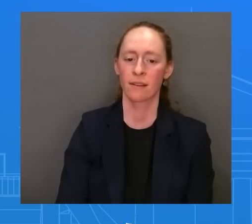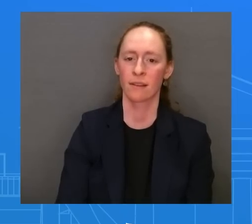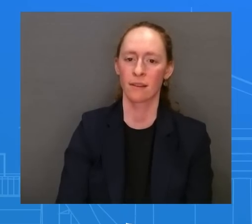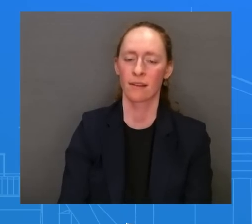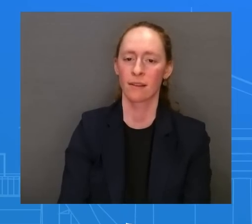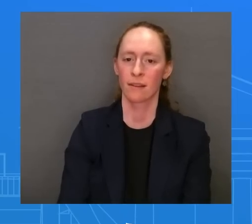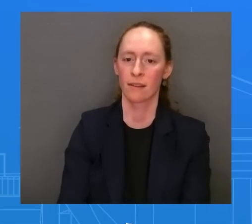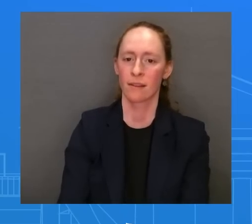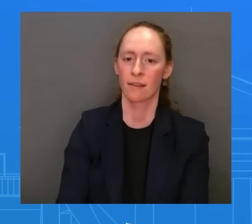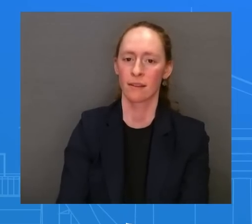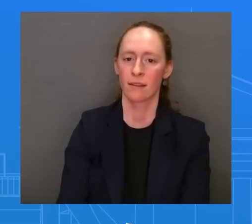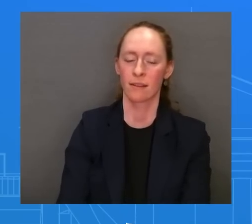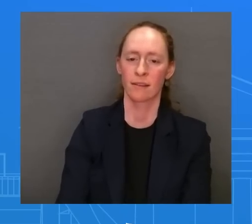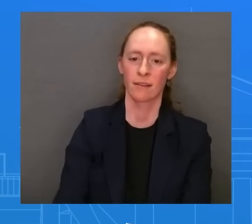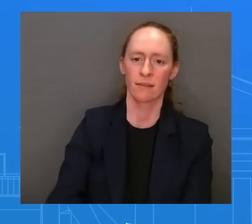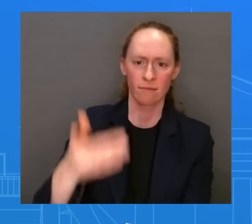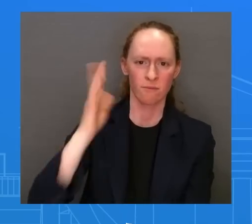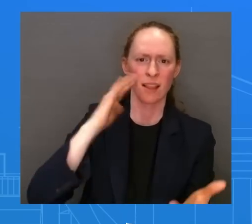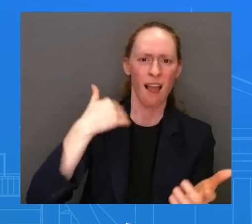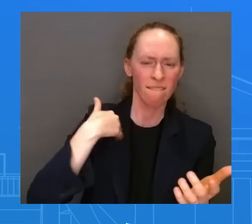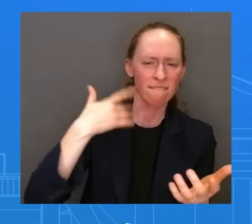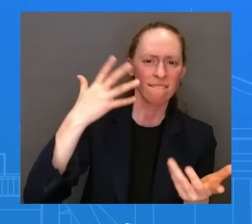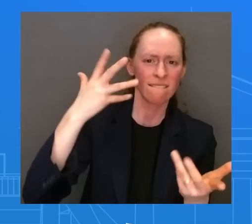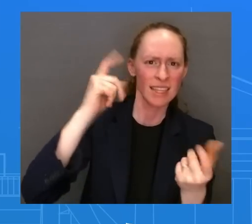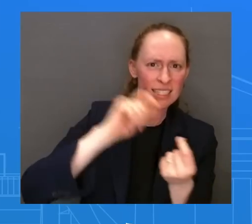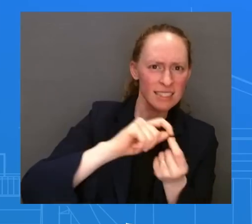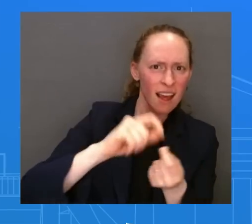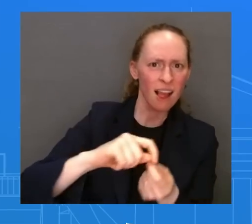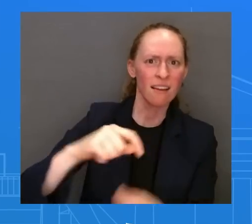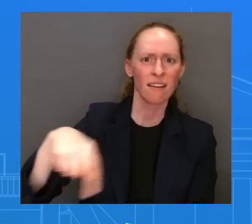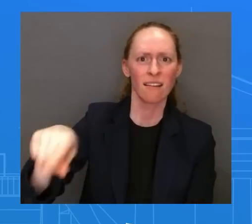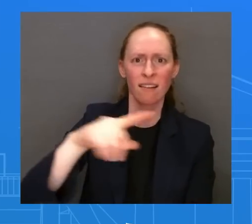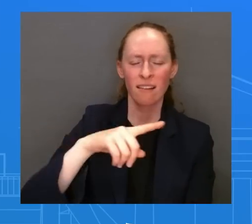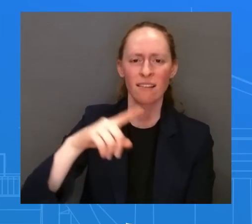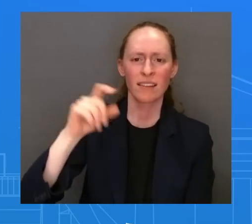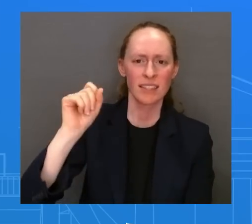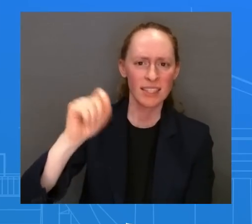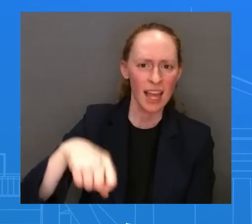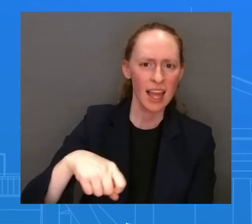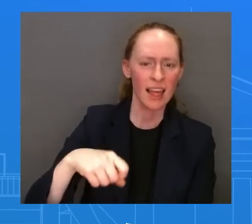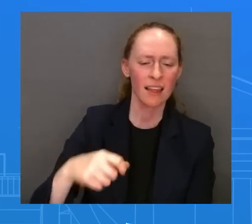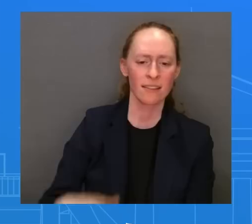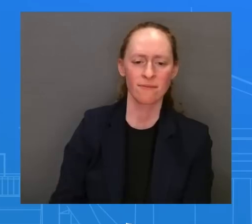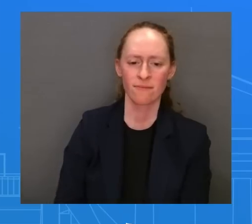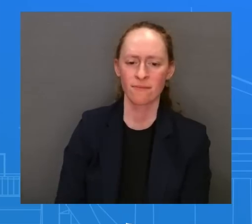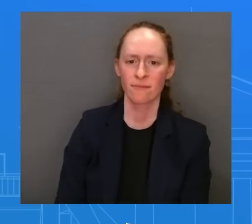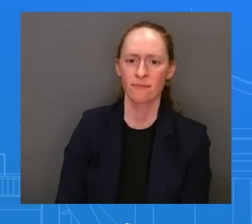articles and pieces of it and I would just go back to what I said before that